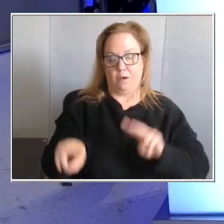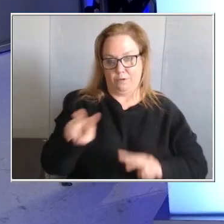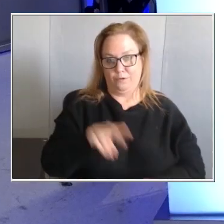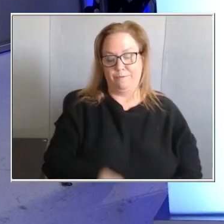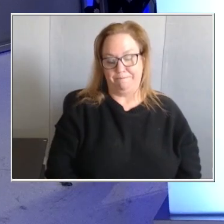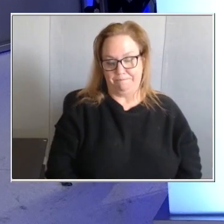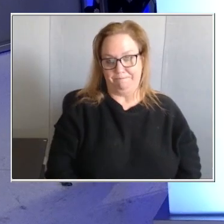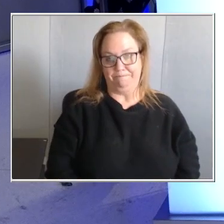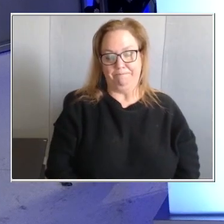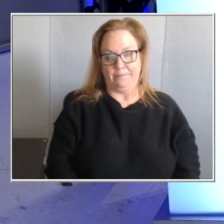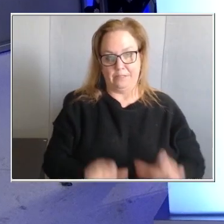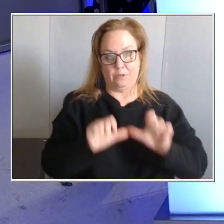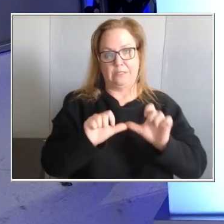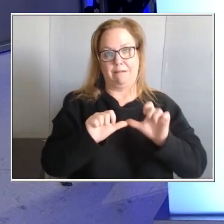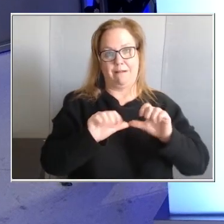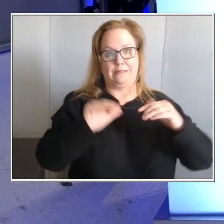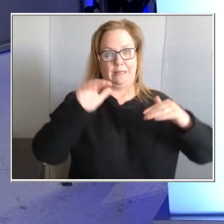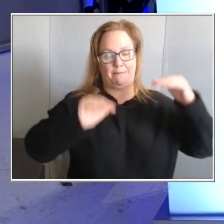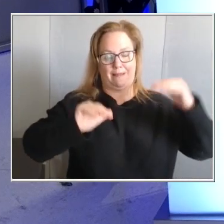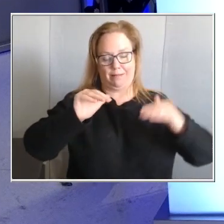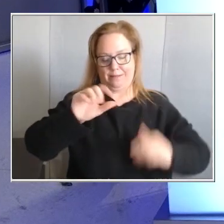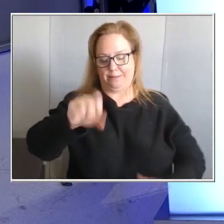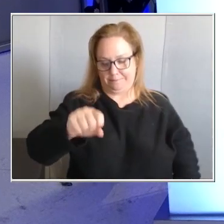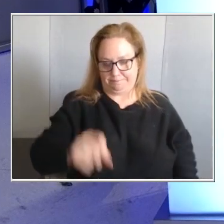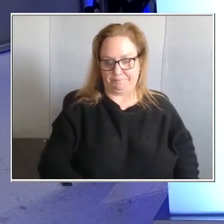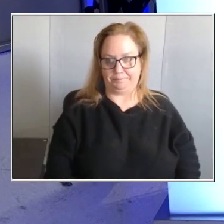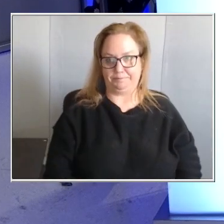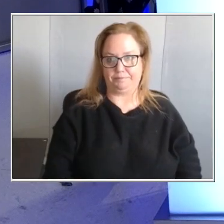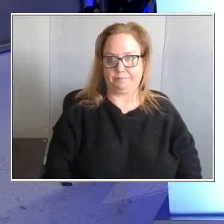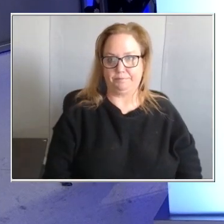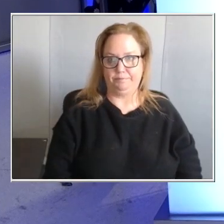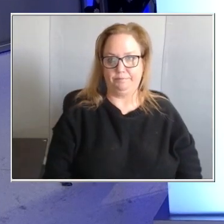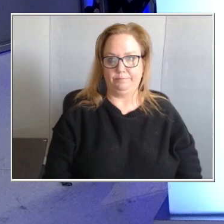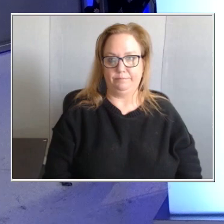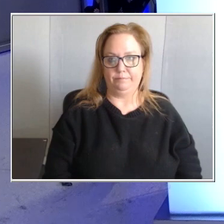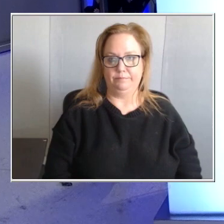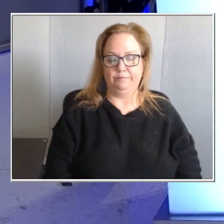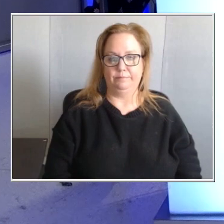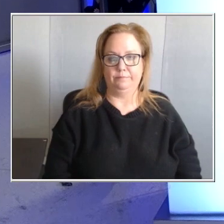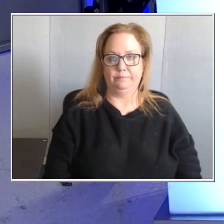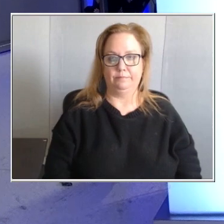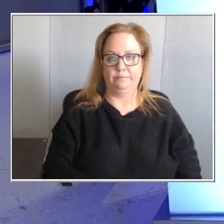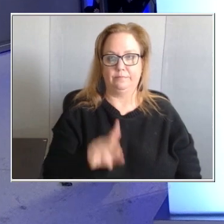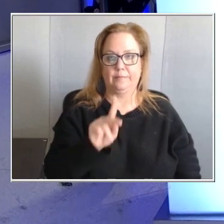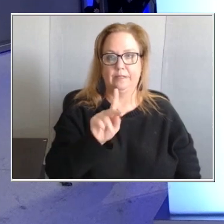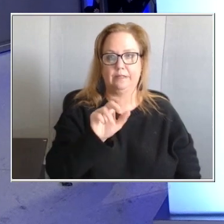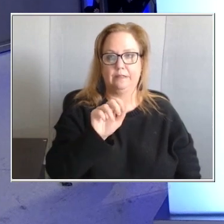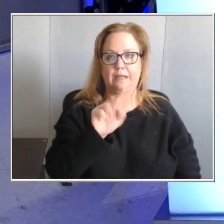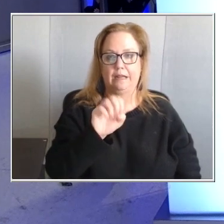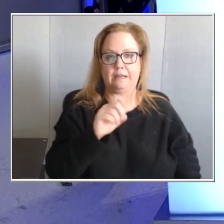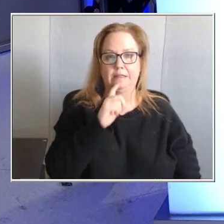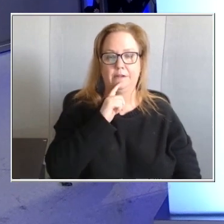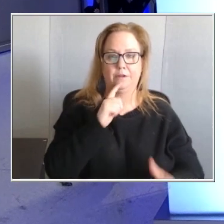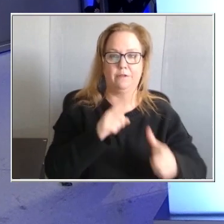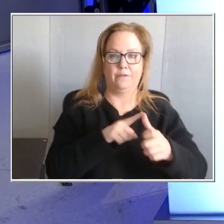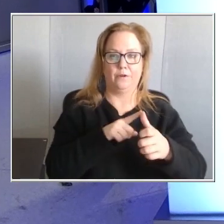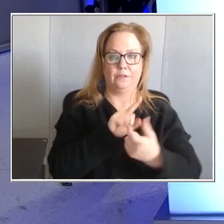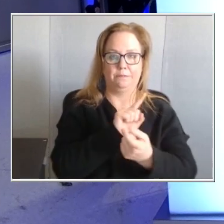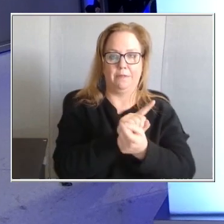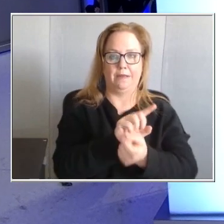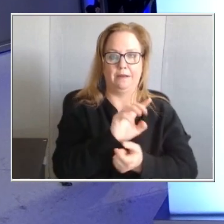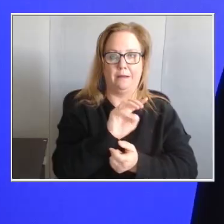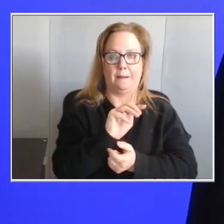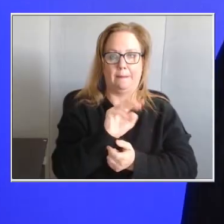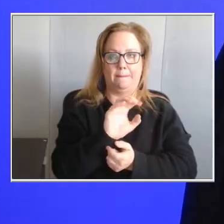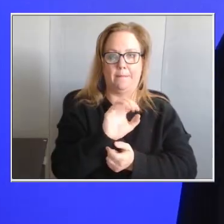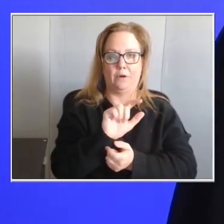this constant balancing act. Absolutely. We're going to get to our final takeaways today. Quickly tell the story about when you first met Dr. McGurk.